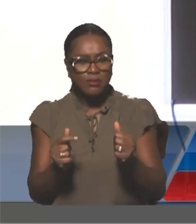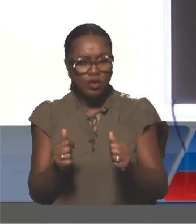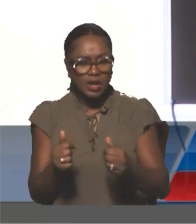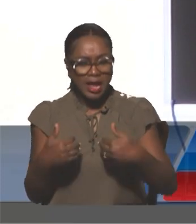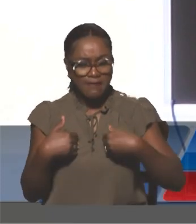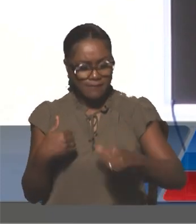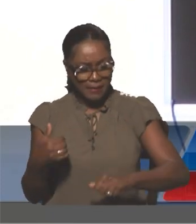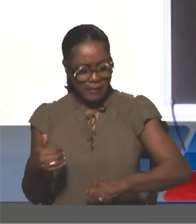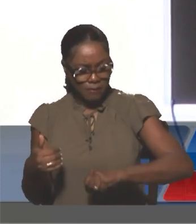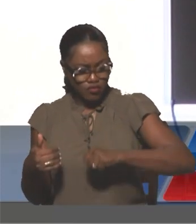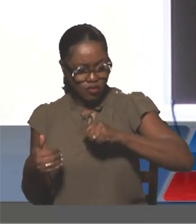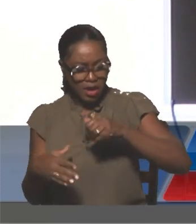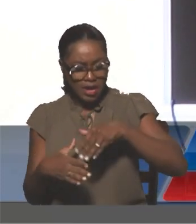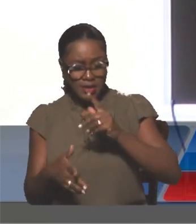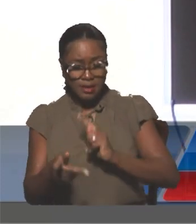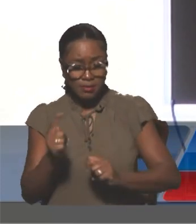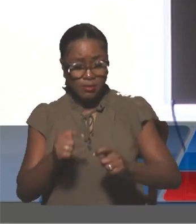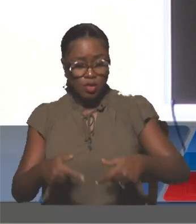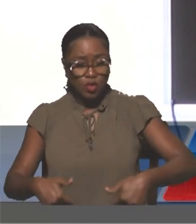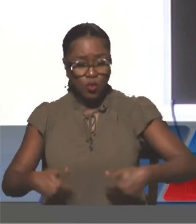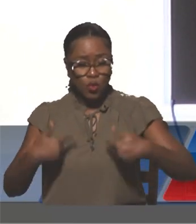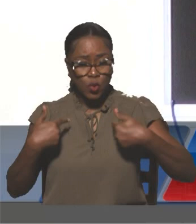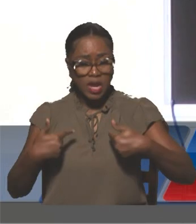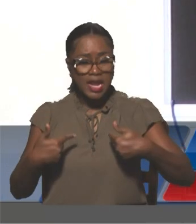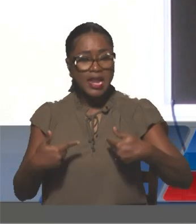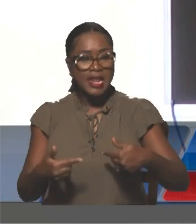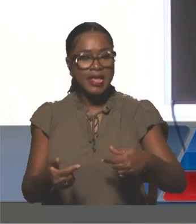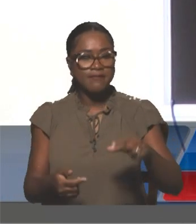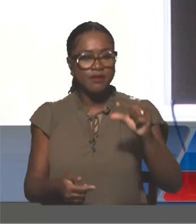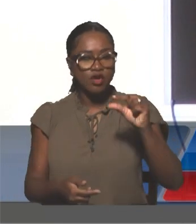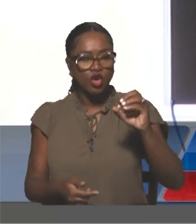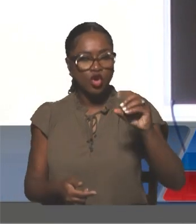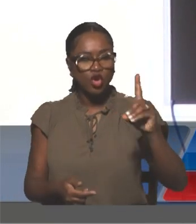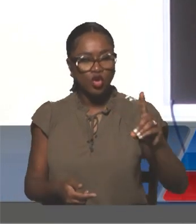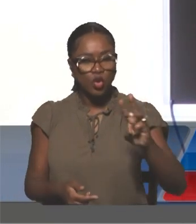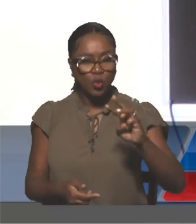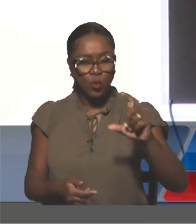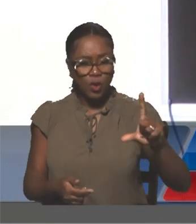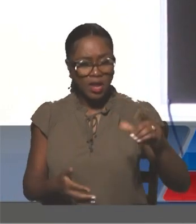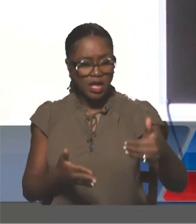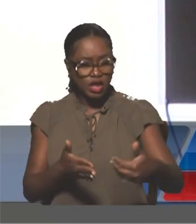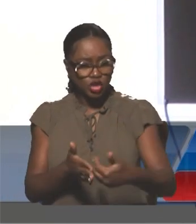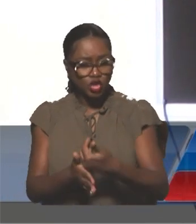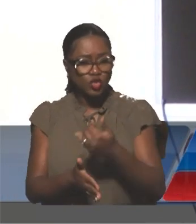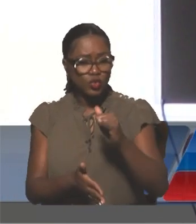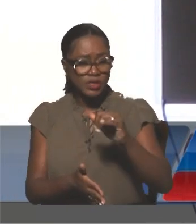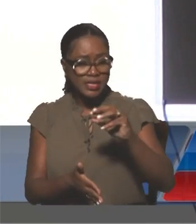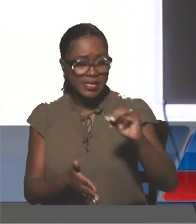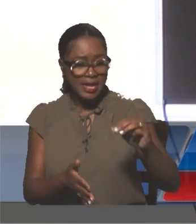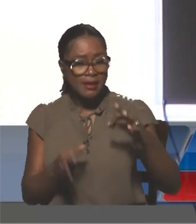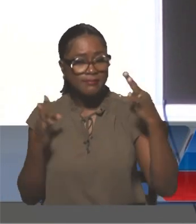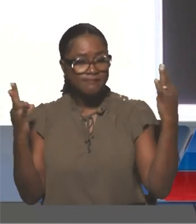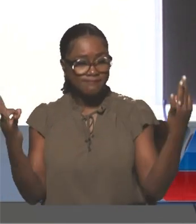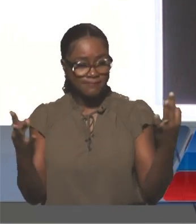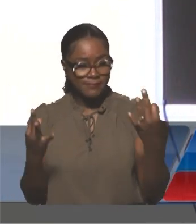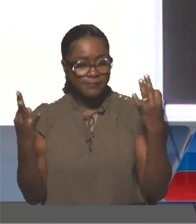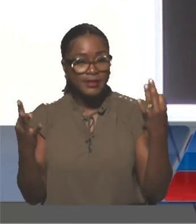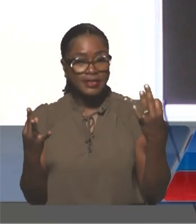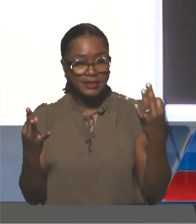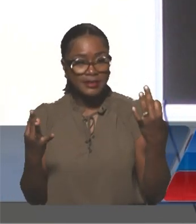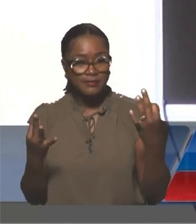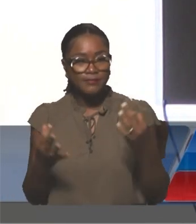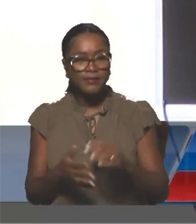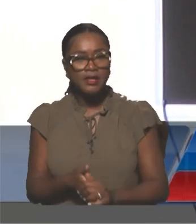pride in the people of Goodwood, a sense of pride in the new yam festival and all the potential it has to bring not